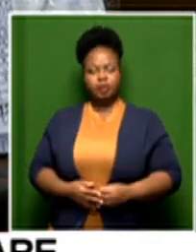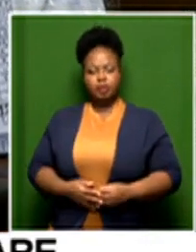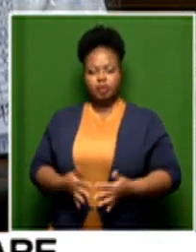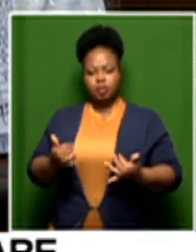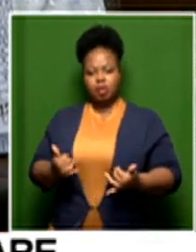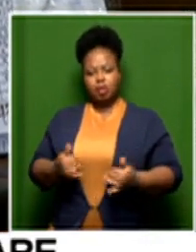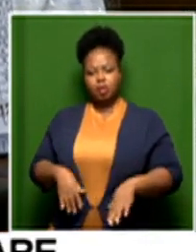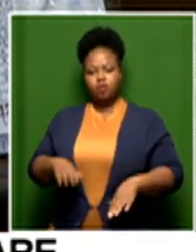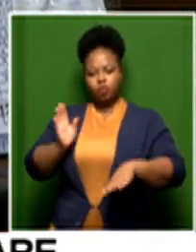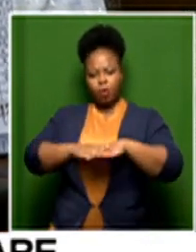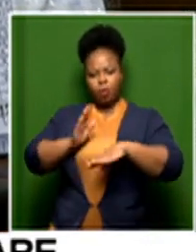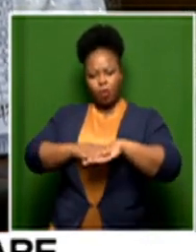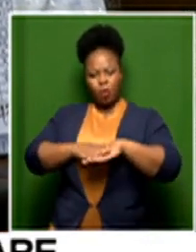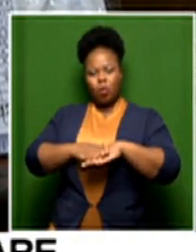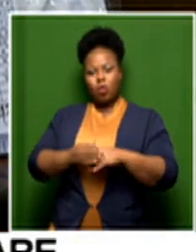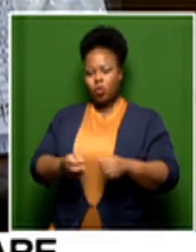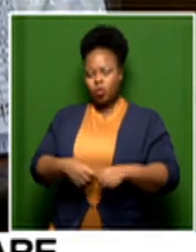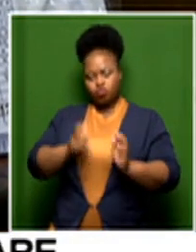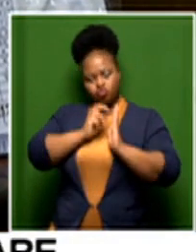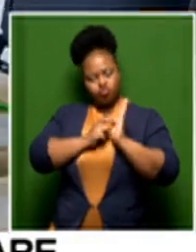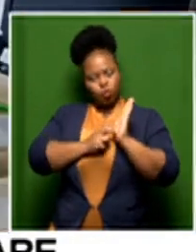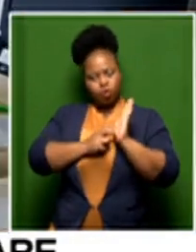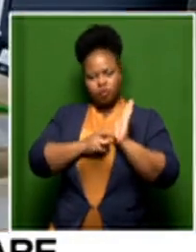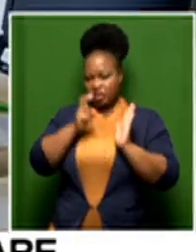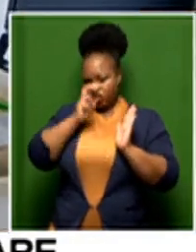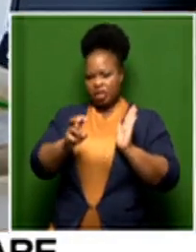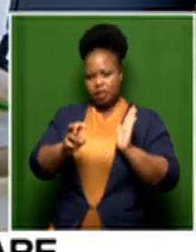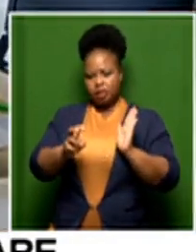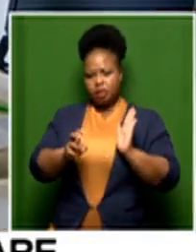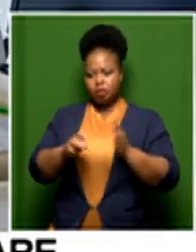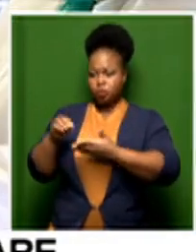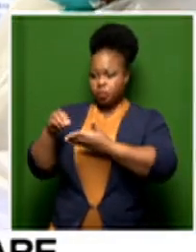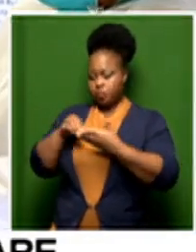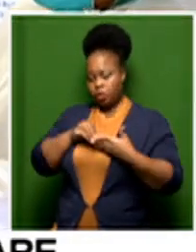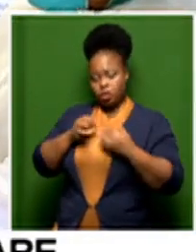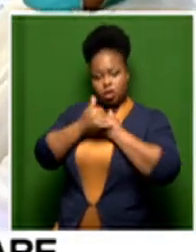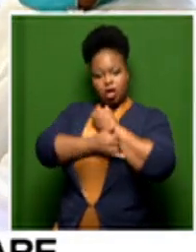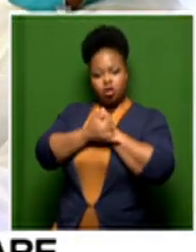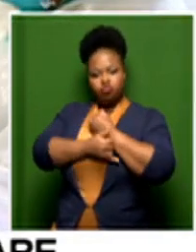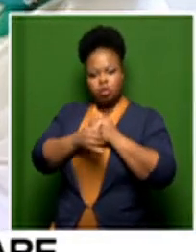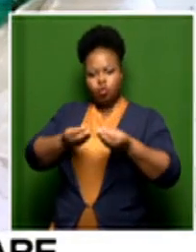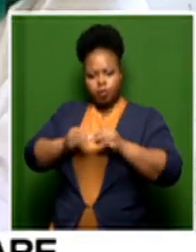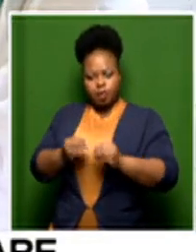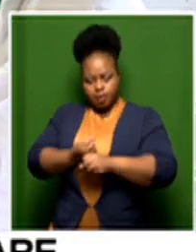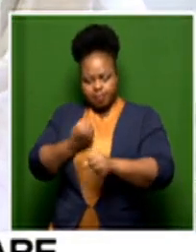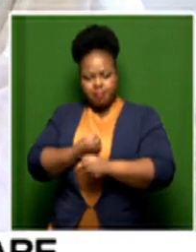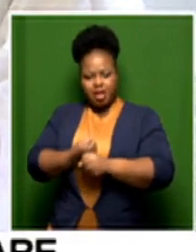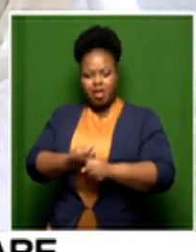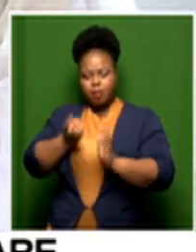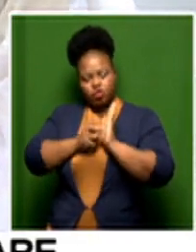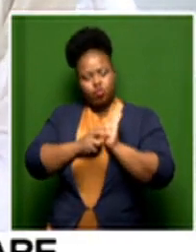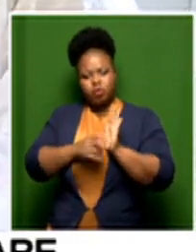stringent requirements and more stringent conditions when these masks can be brought into the country and can be manufactured into the country. But in